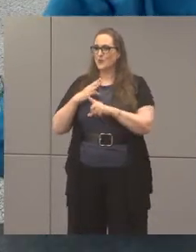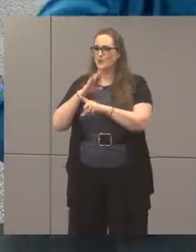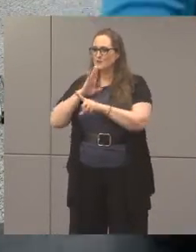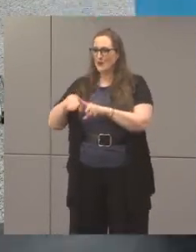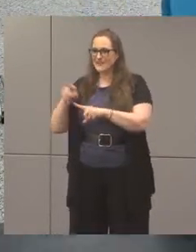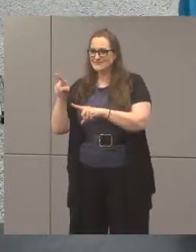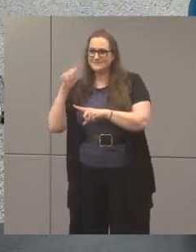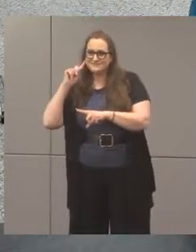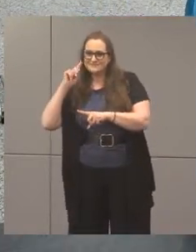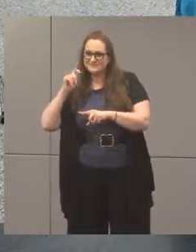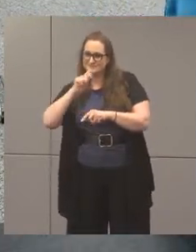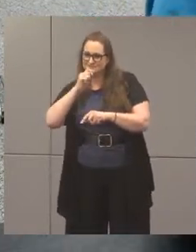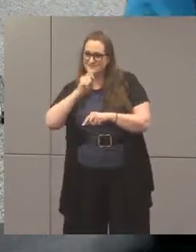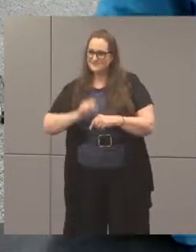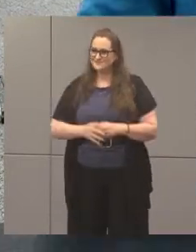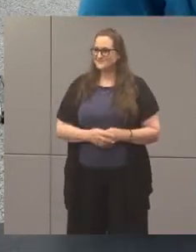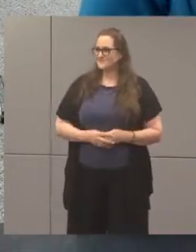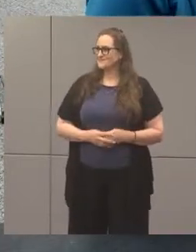Is the microphone on?